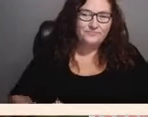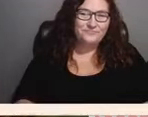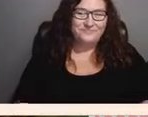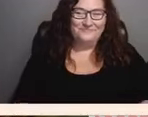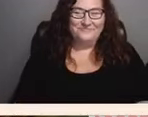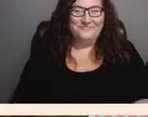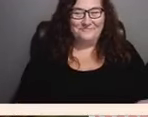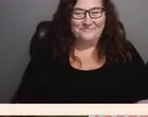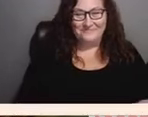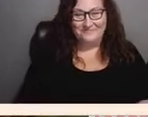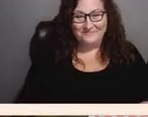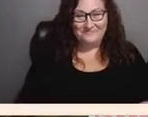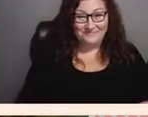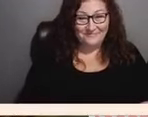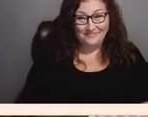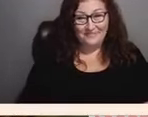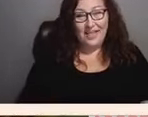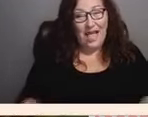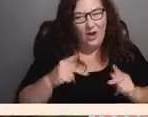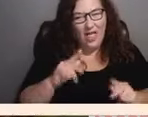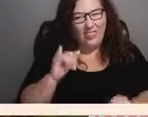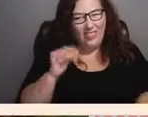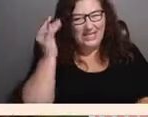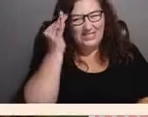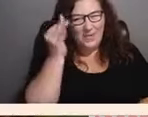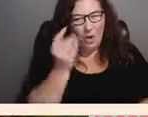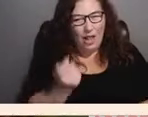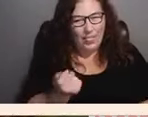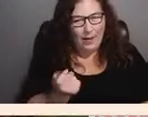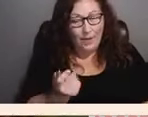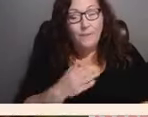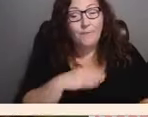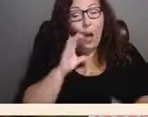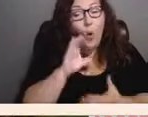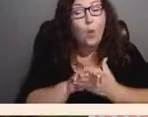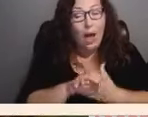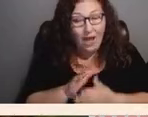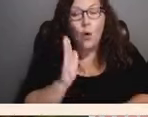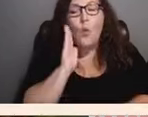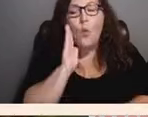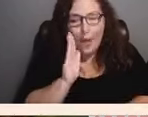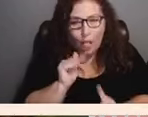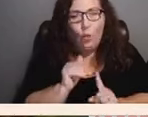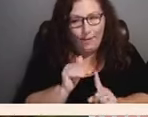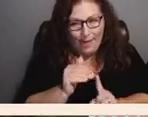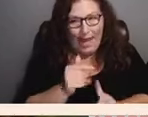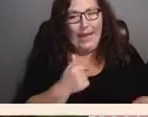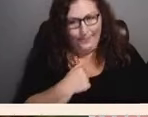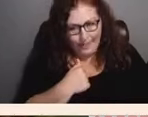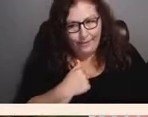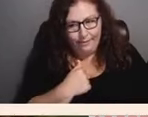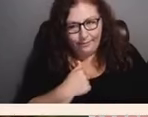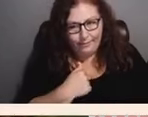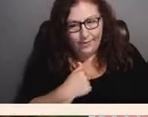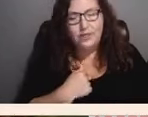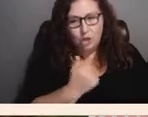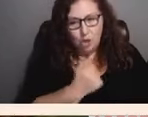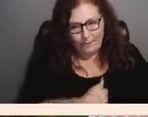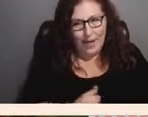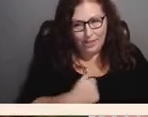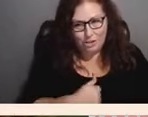I let that simmer a little bit. My wife will remind me to